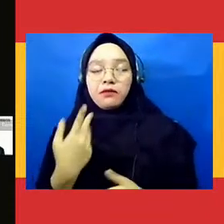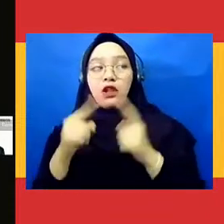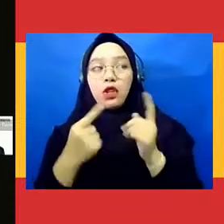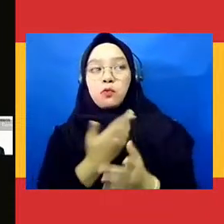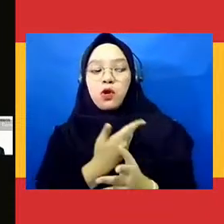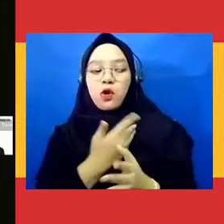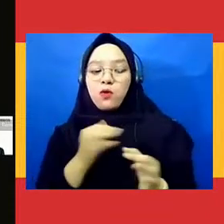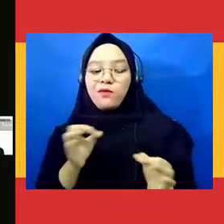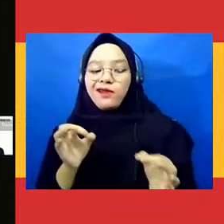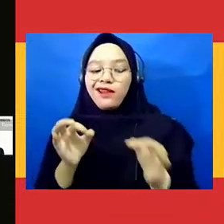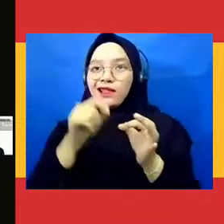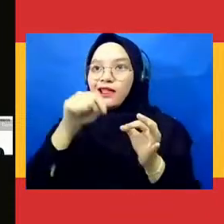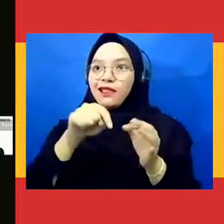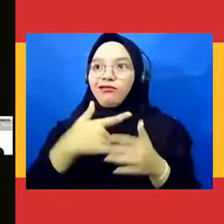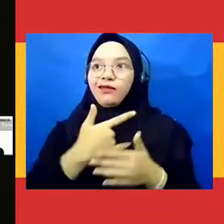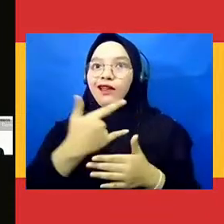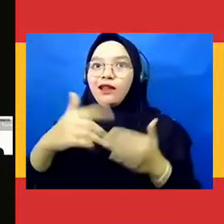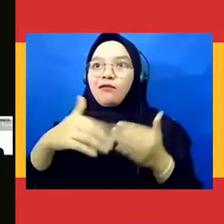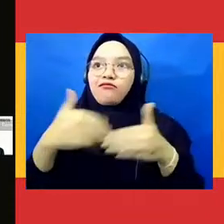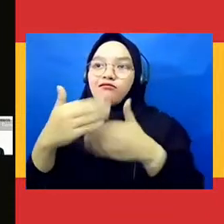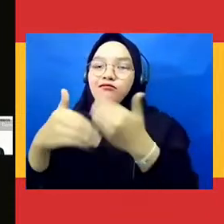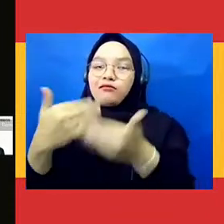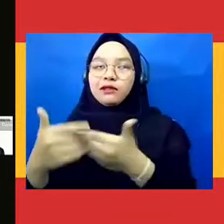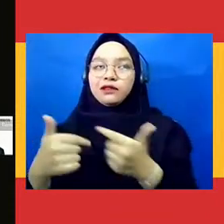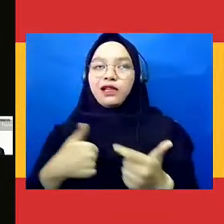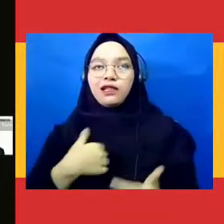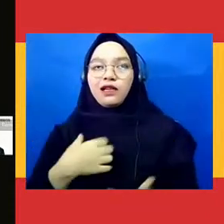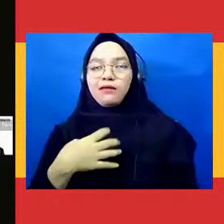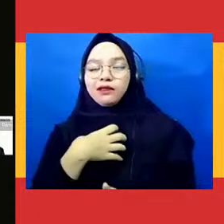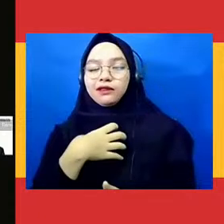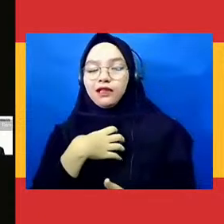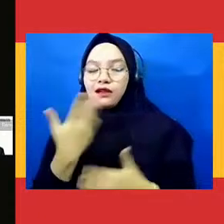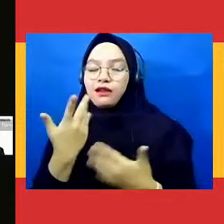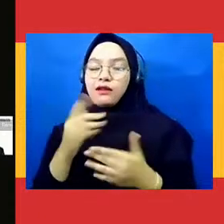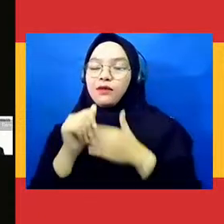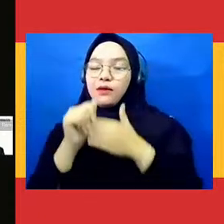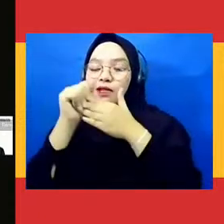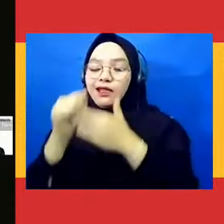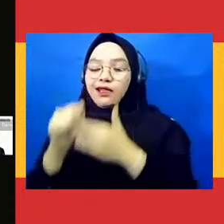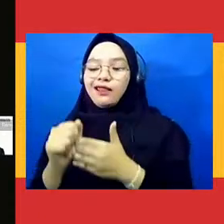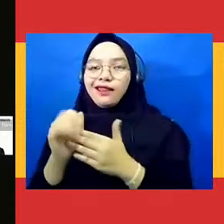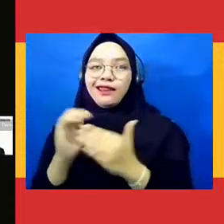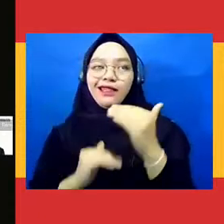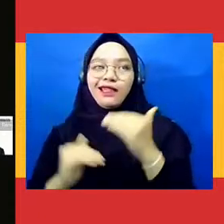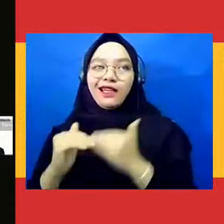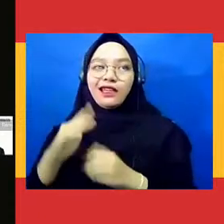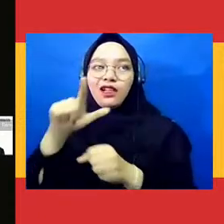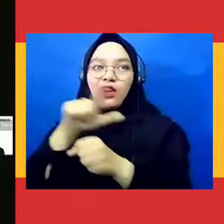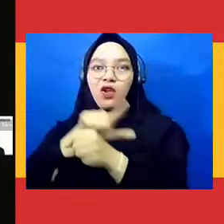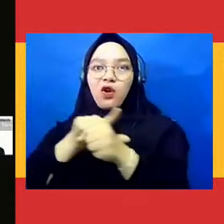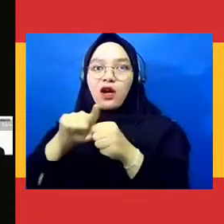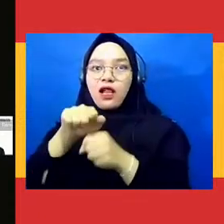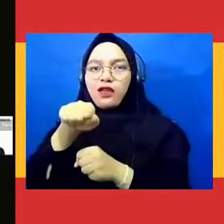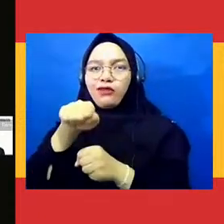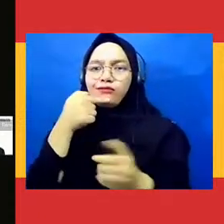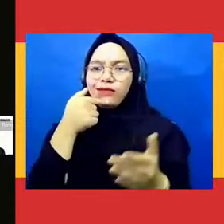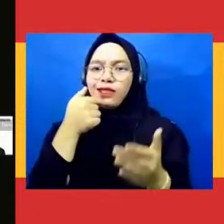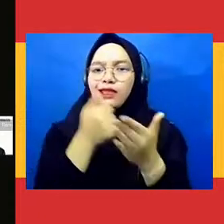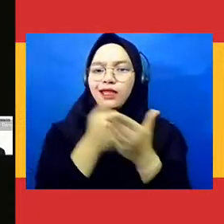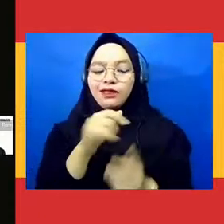local government leadership is important. As Mayor Wahdi mentioned a while ago in his